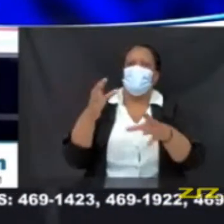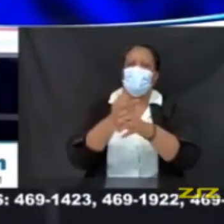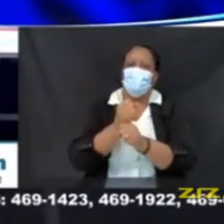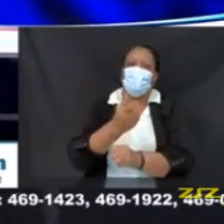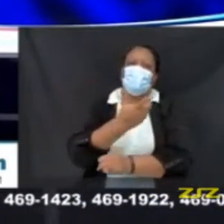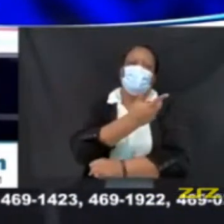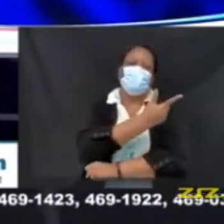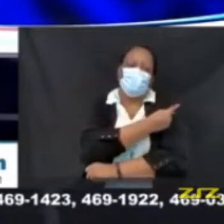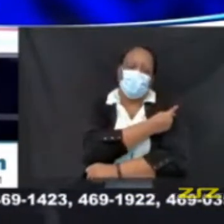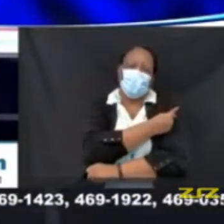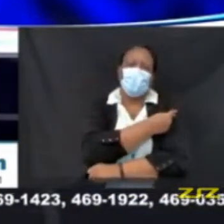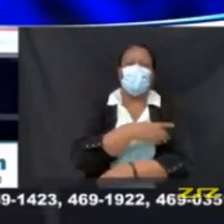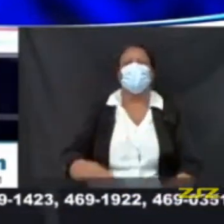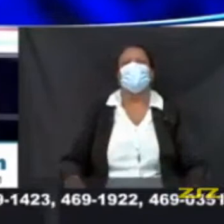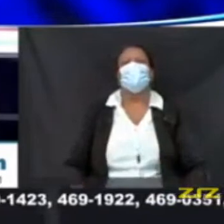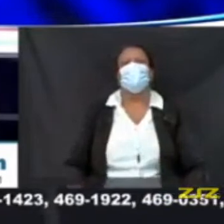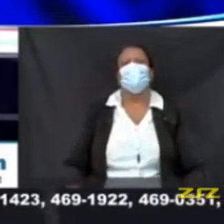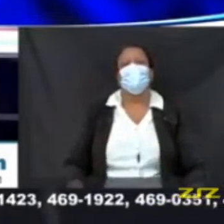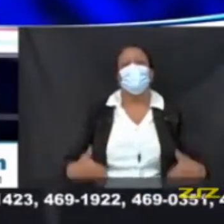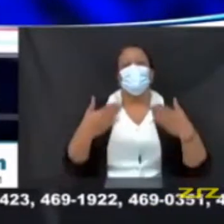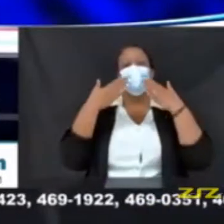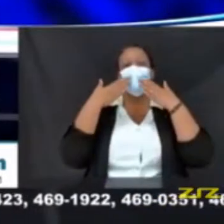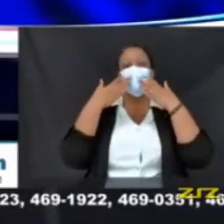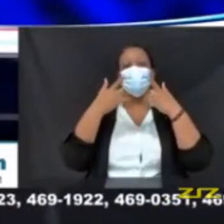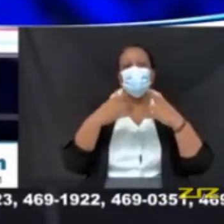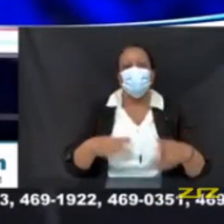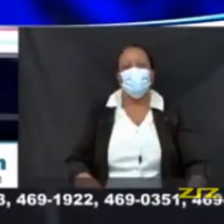vaccinated. Thank you.